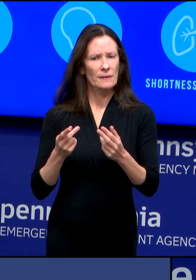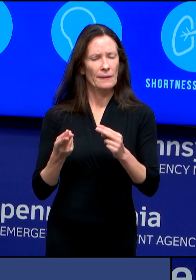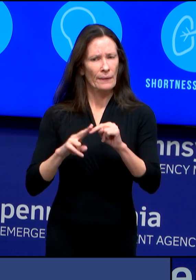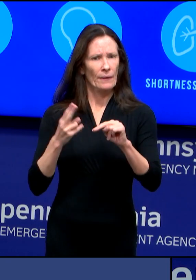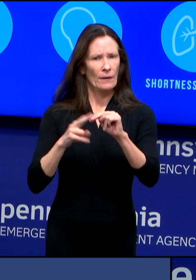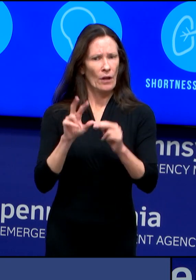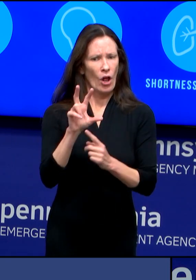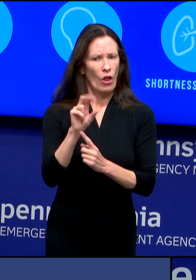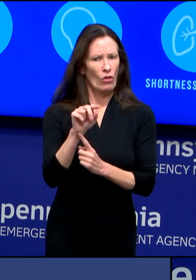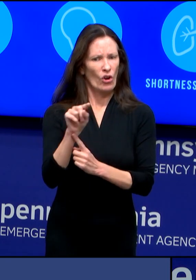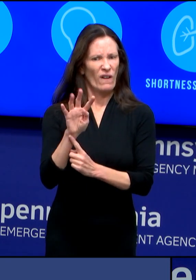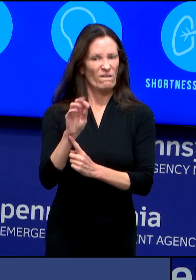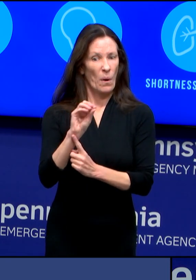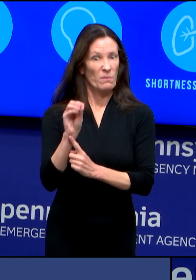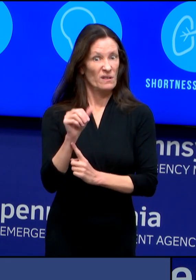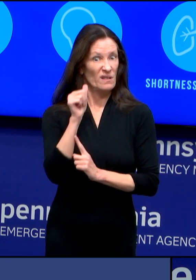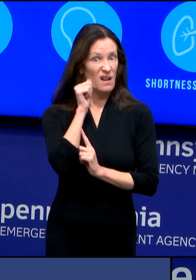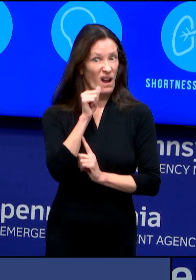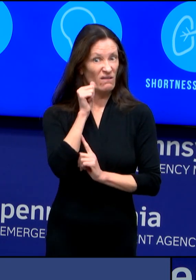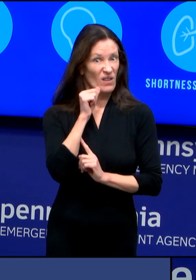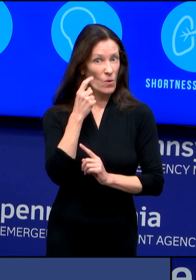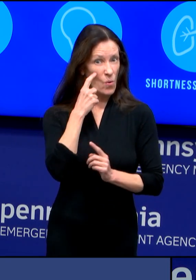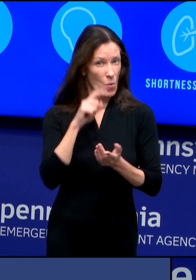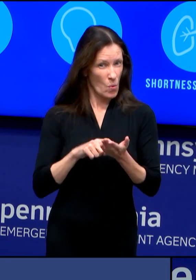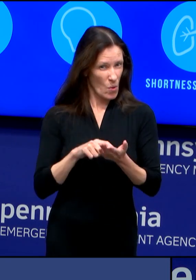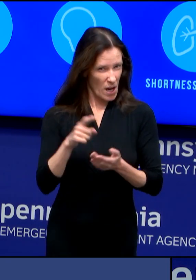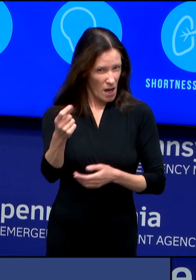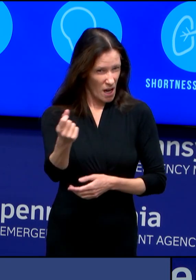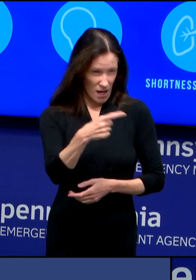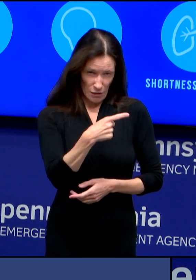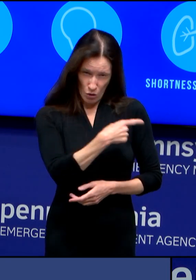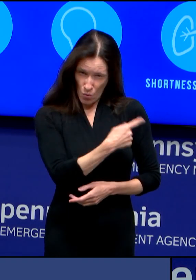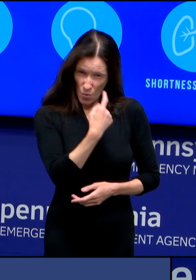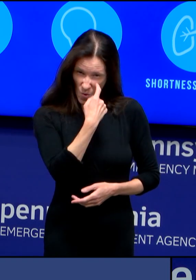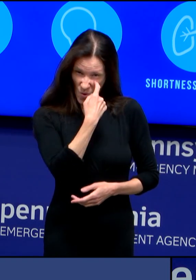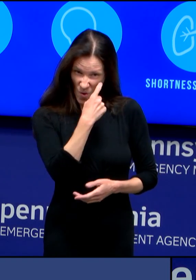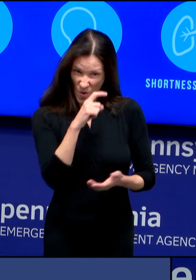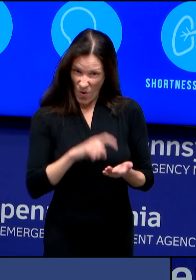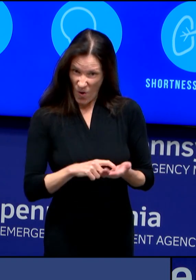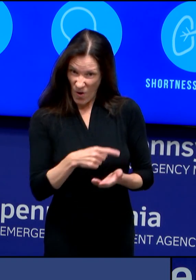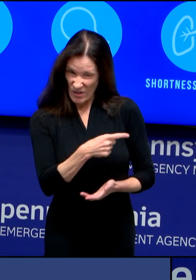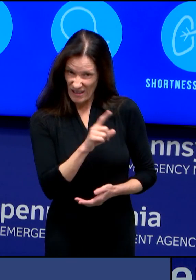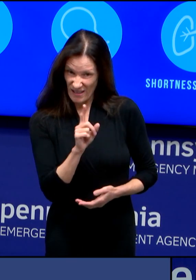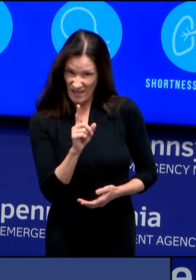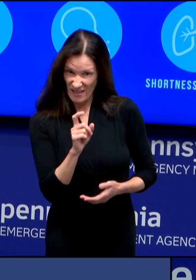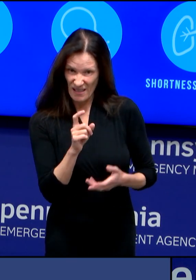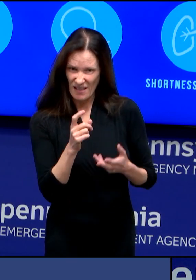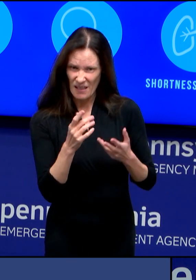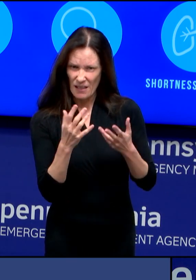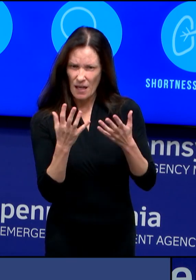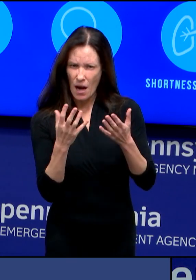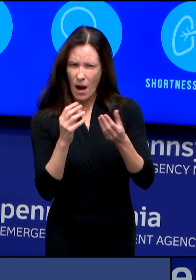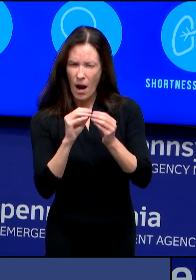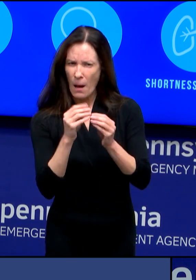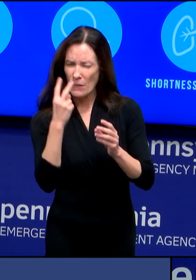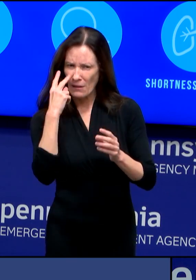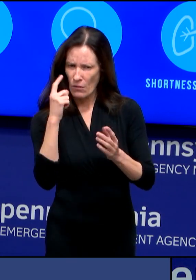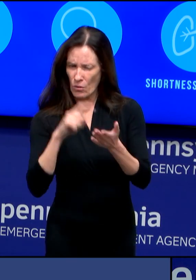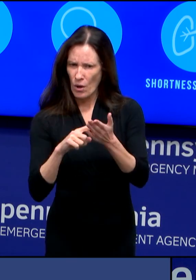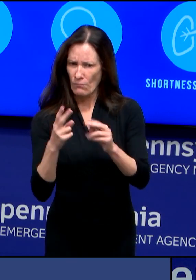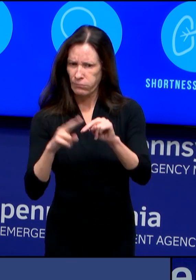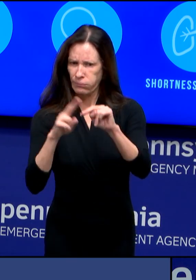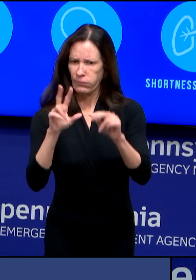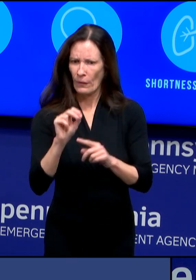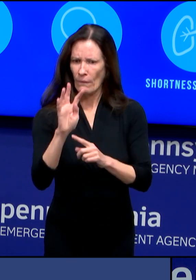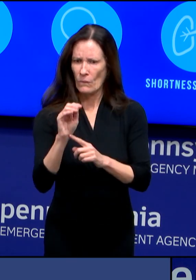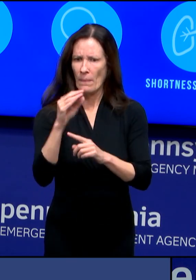you're looking for as a signal of any major change in the course of this virus? So those statistics are correct. About every 2 days,